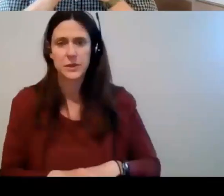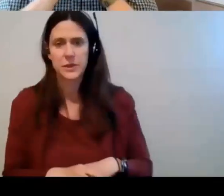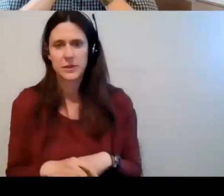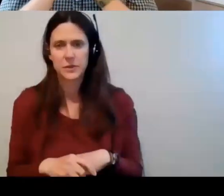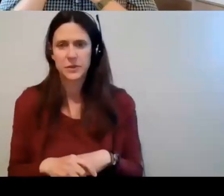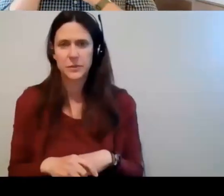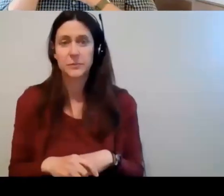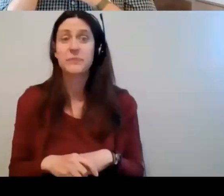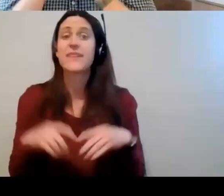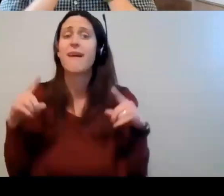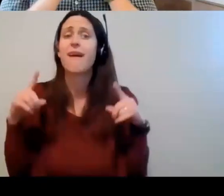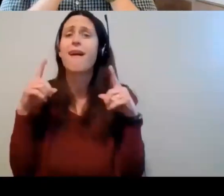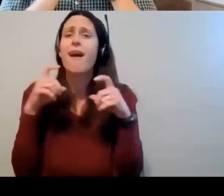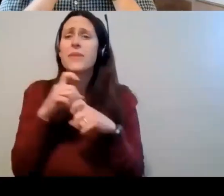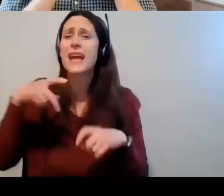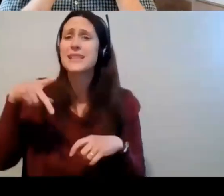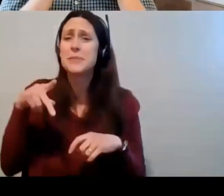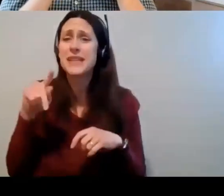Complex PTSD absolutely